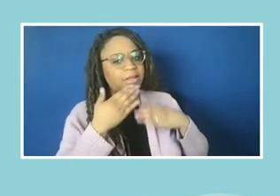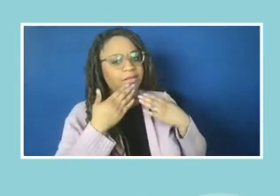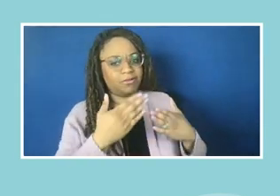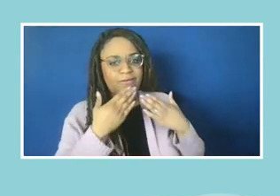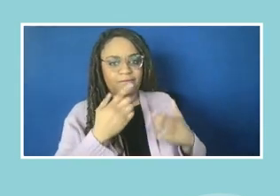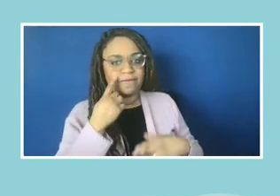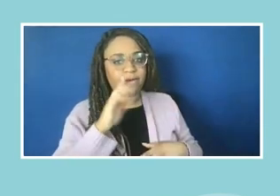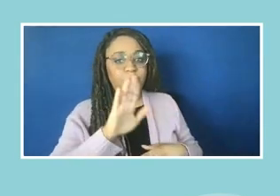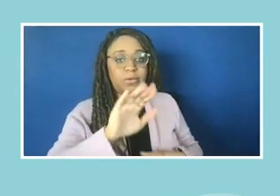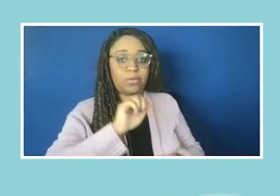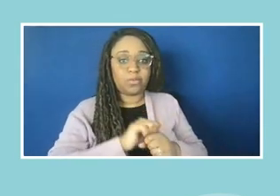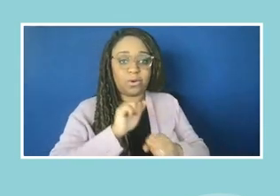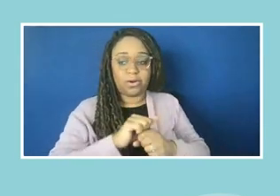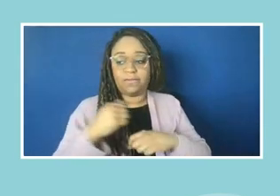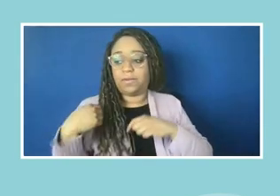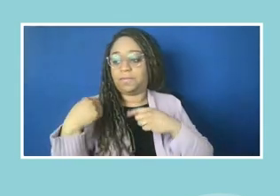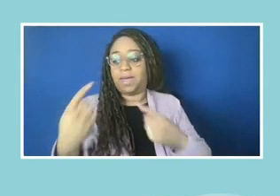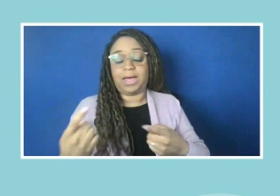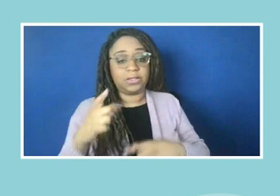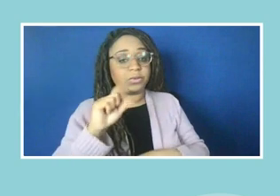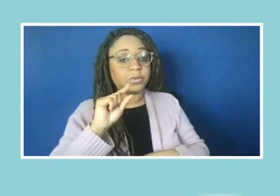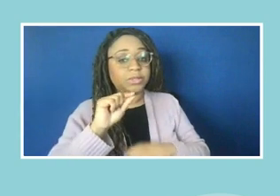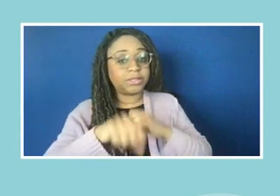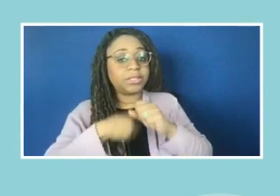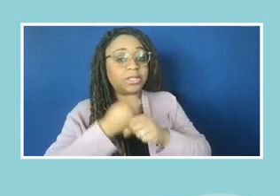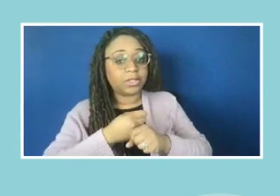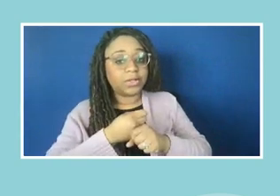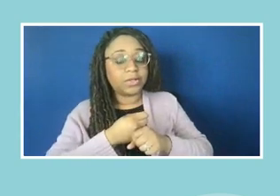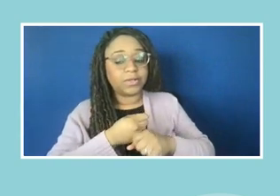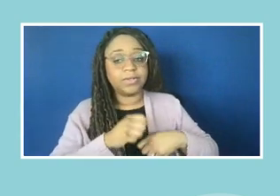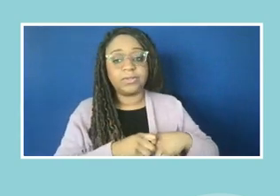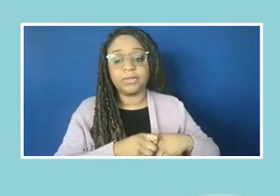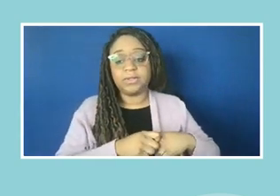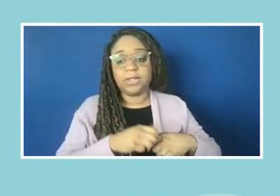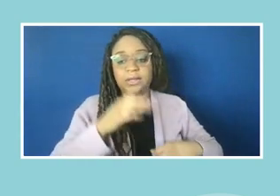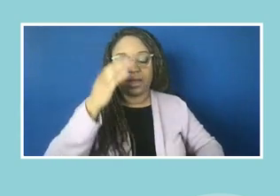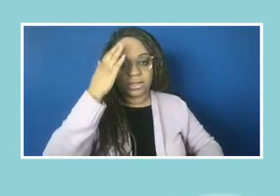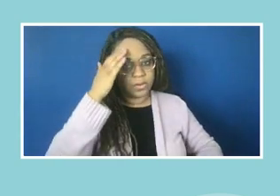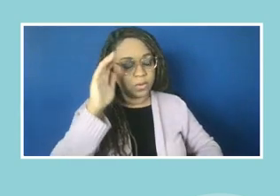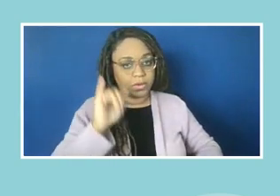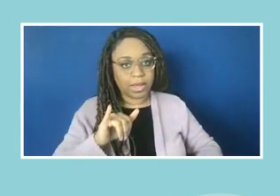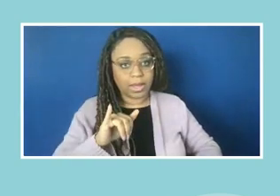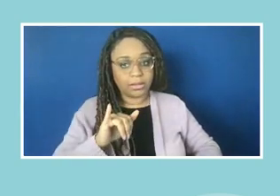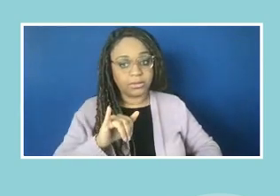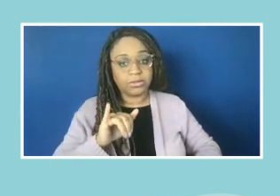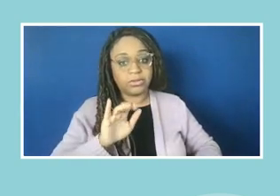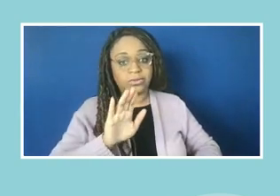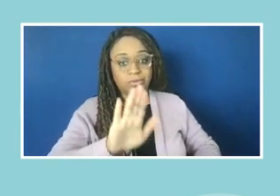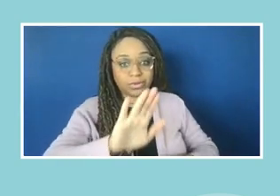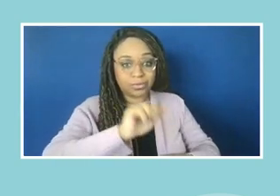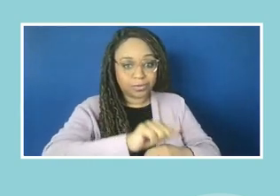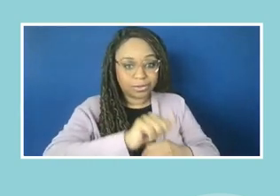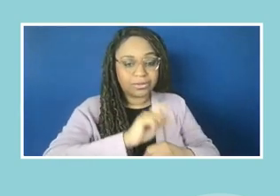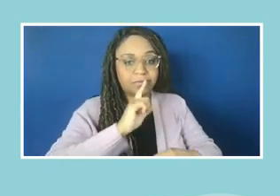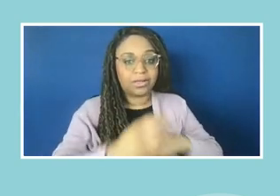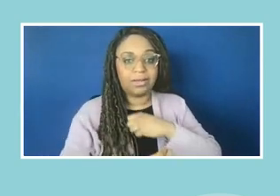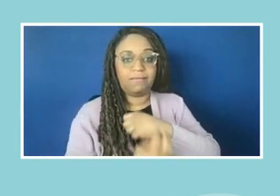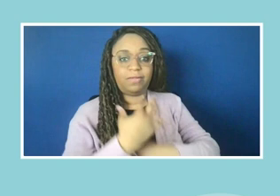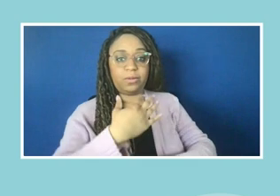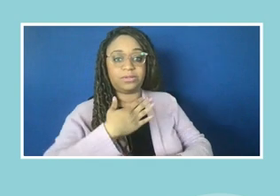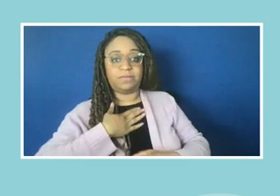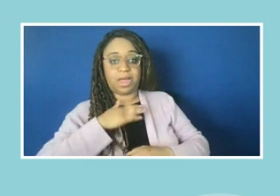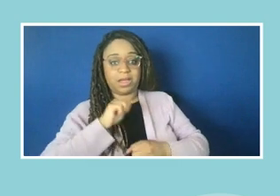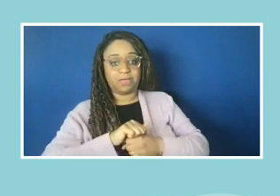the past two decades. I definitely know that it has played a role in the work that I do locally here in Eastern Tennessee